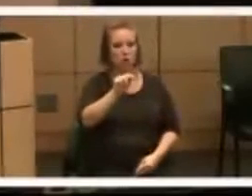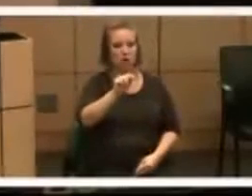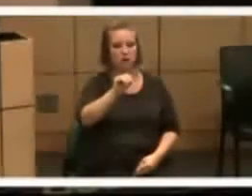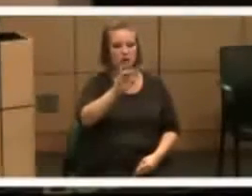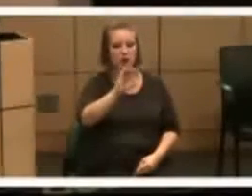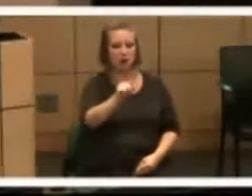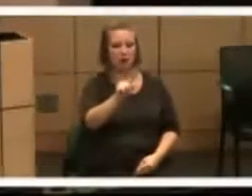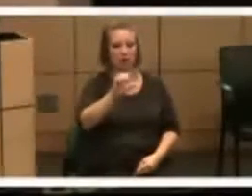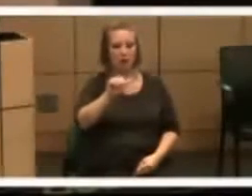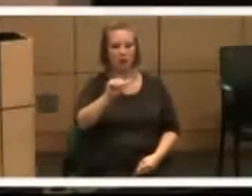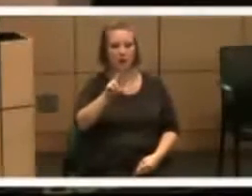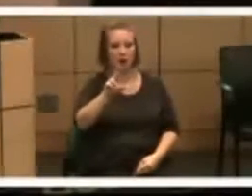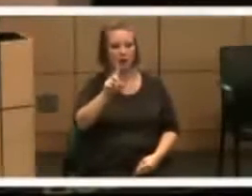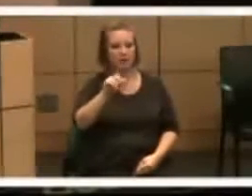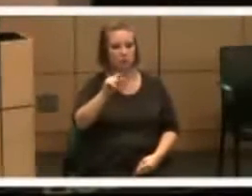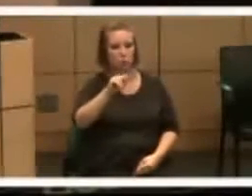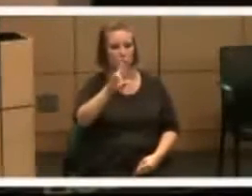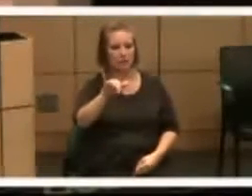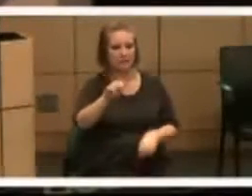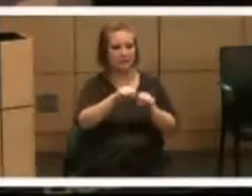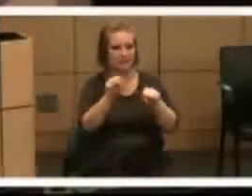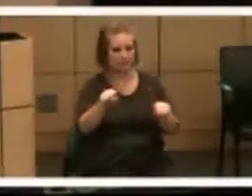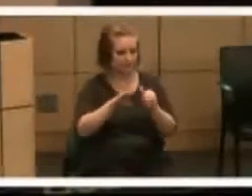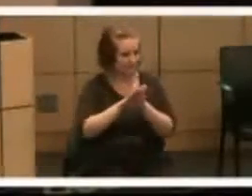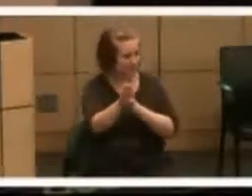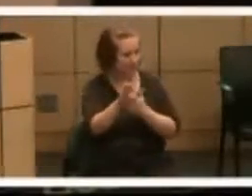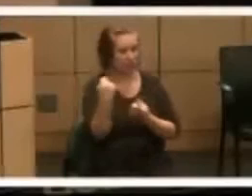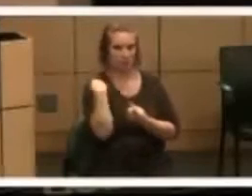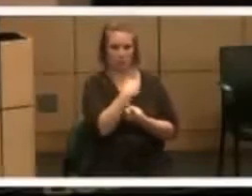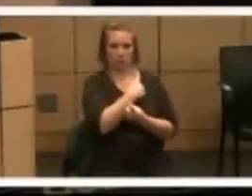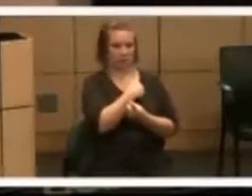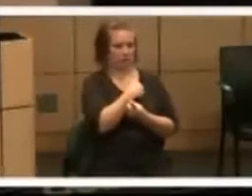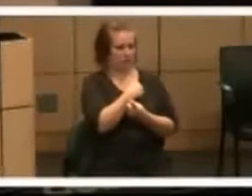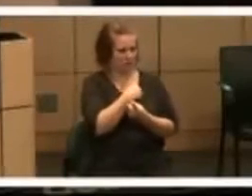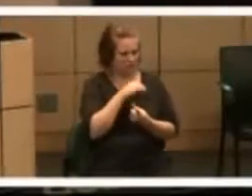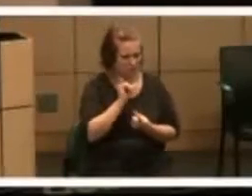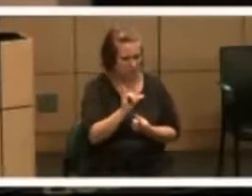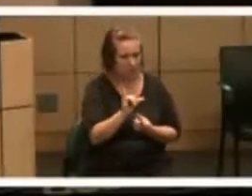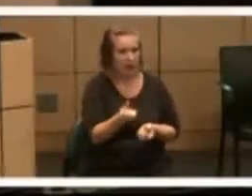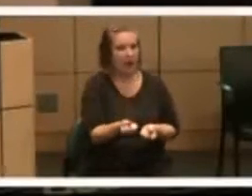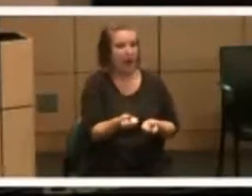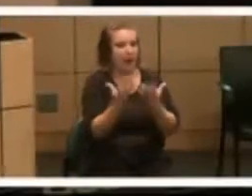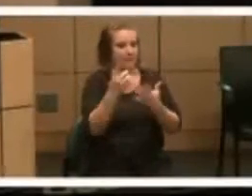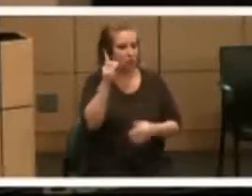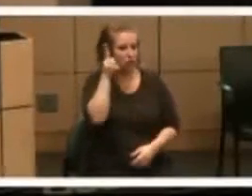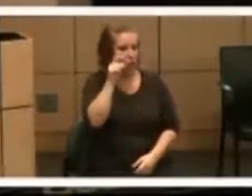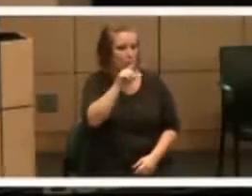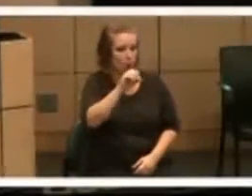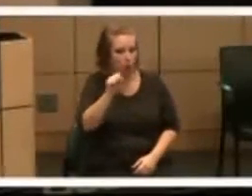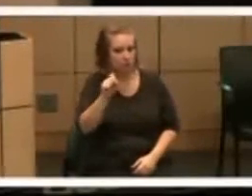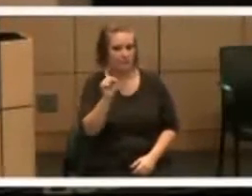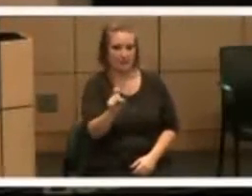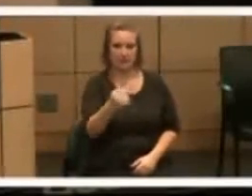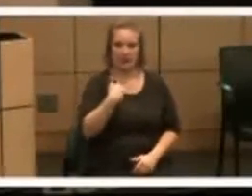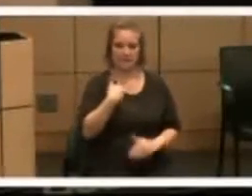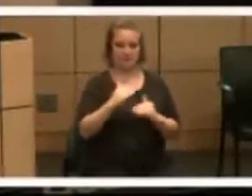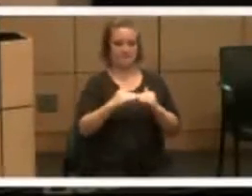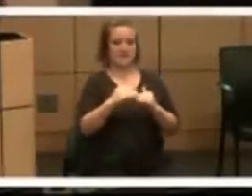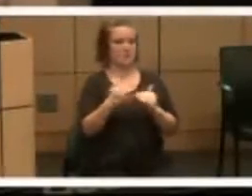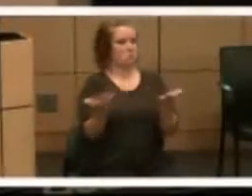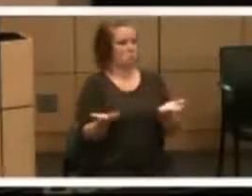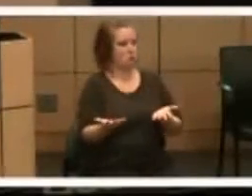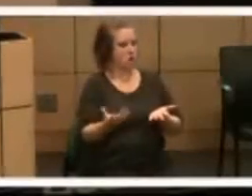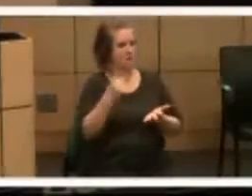so, and the other question that we're always faced with is, how much of a hearing loss do you need to have in order for it to